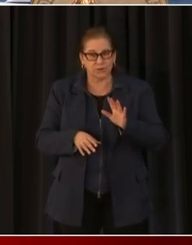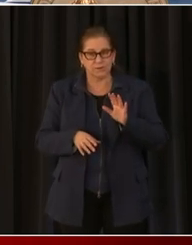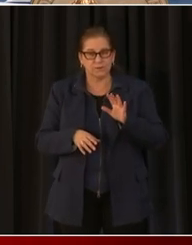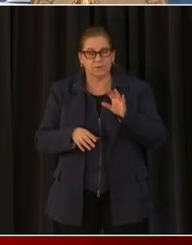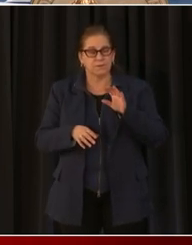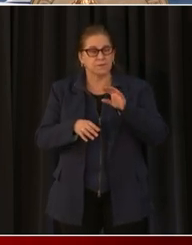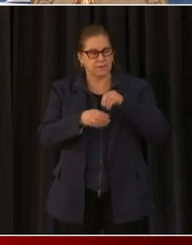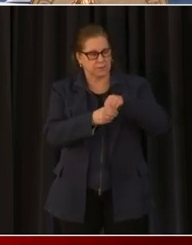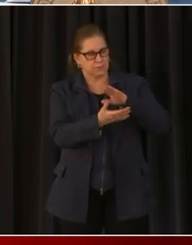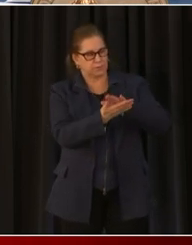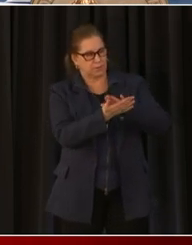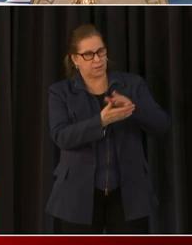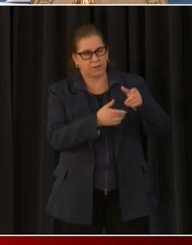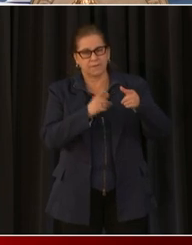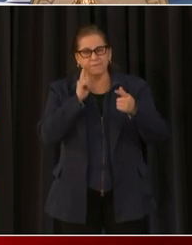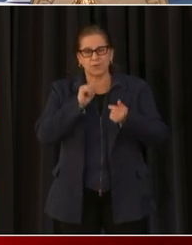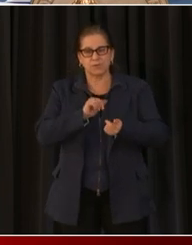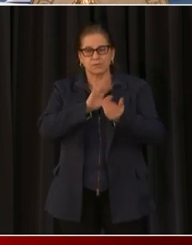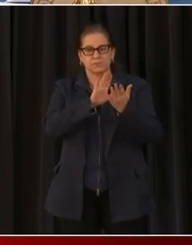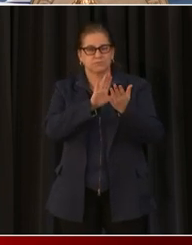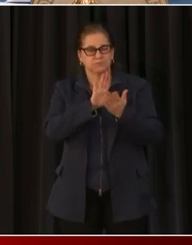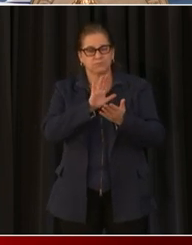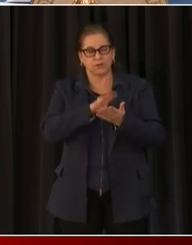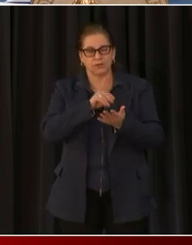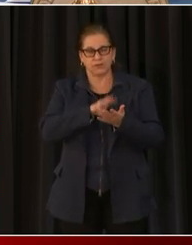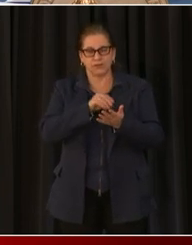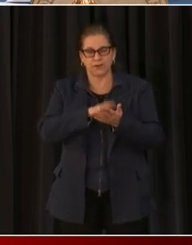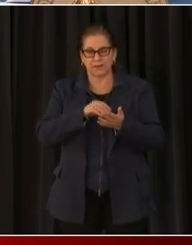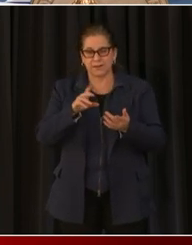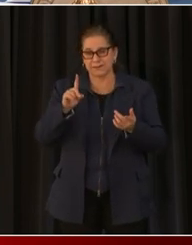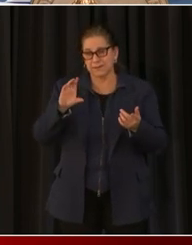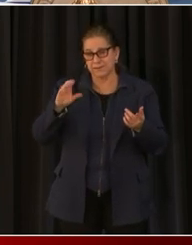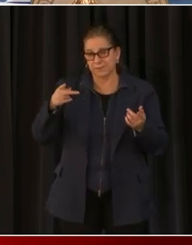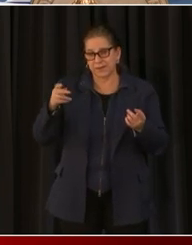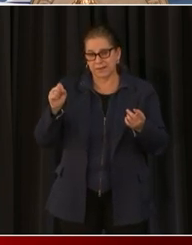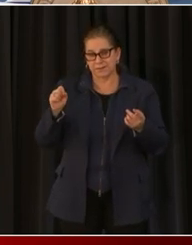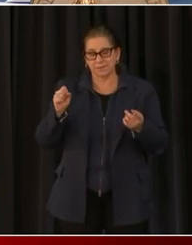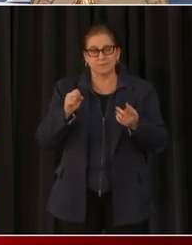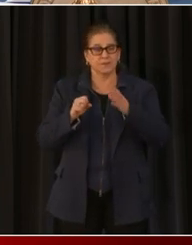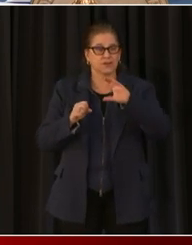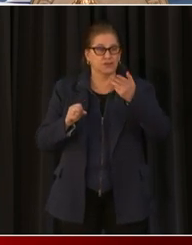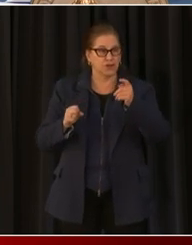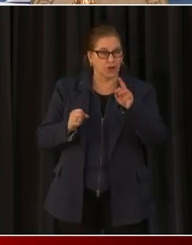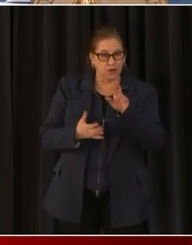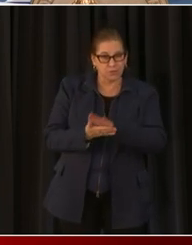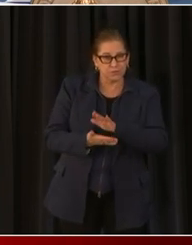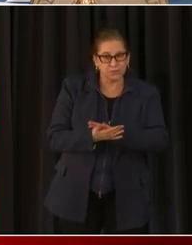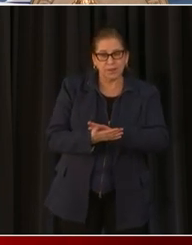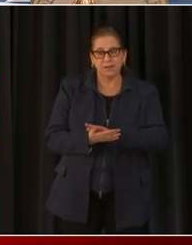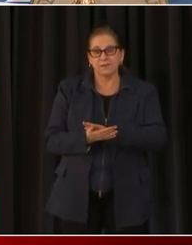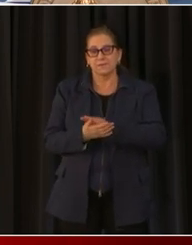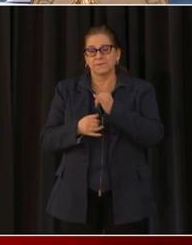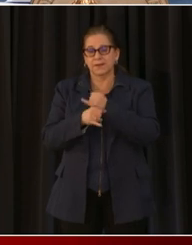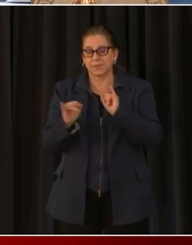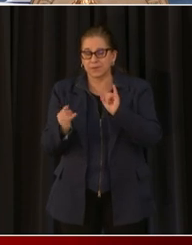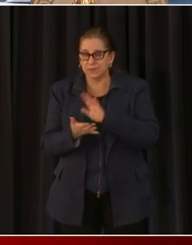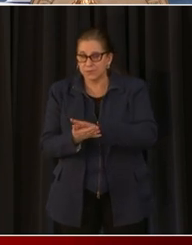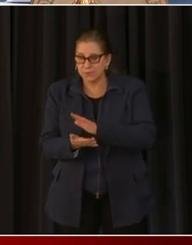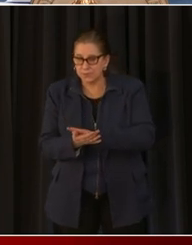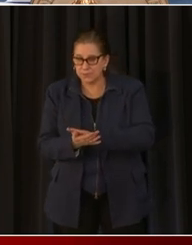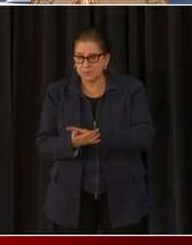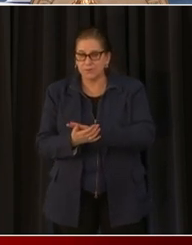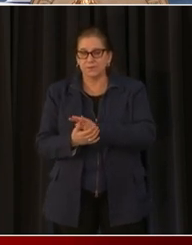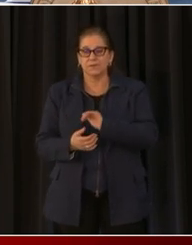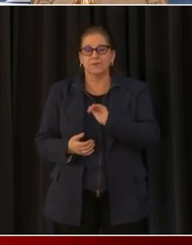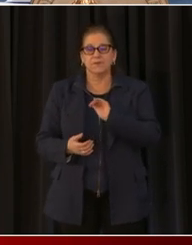learning. Additionally, the charter schools, child care providers, and independent school staff have